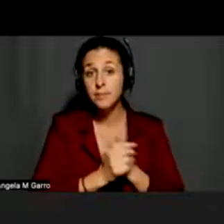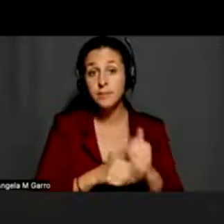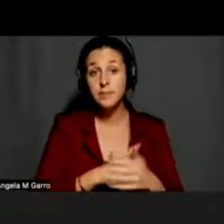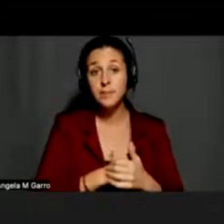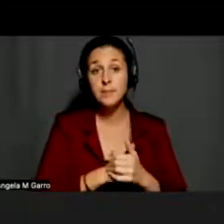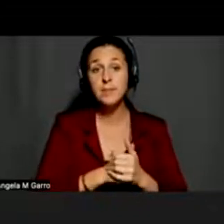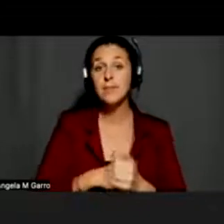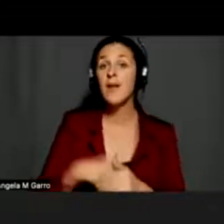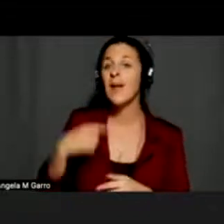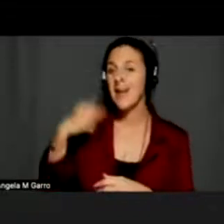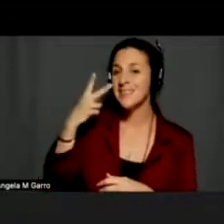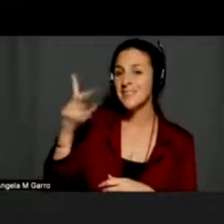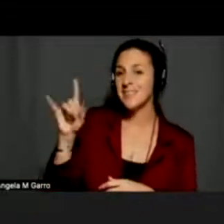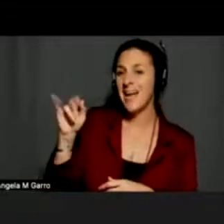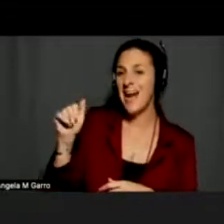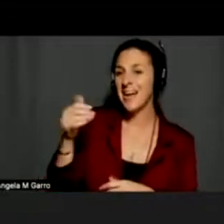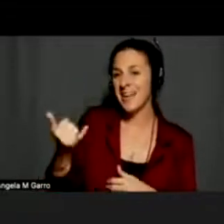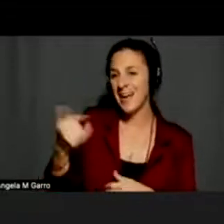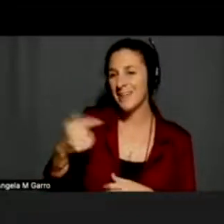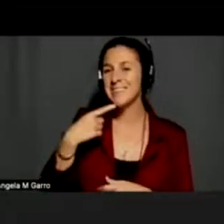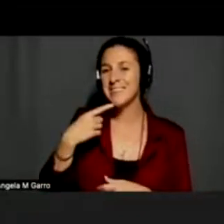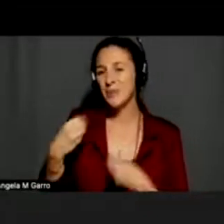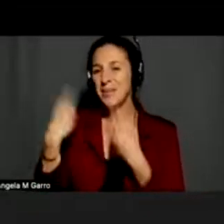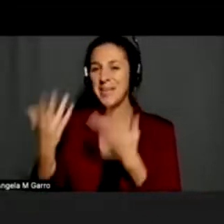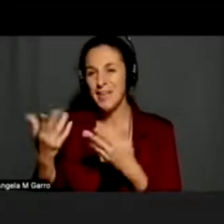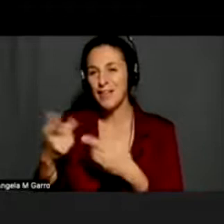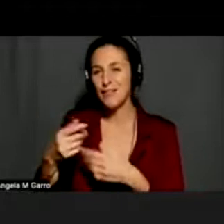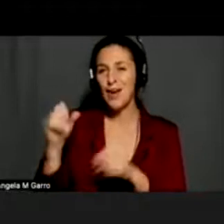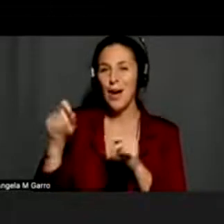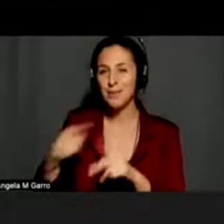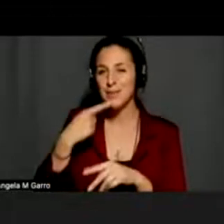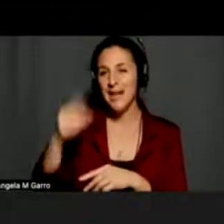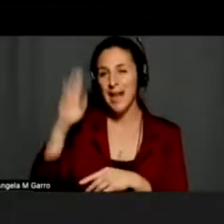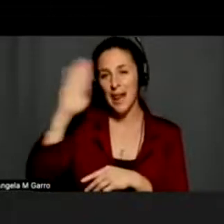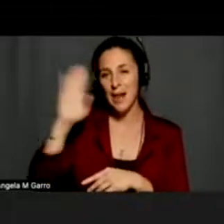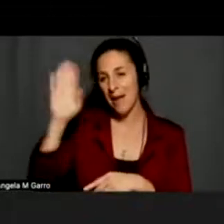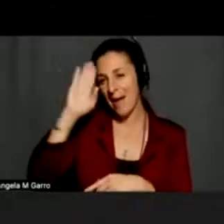Well, I see Diana there now, so we can give her an opportunity to say hello. Hi, Diana.